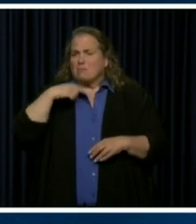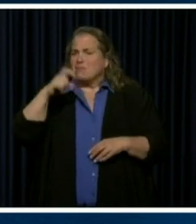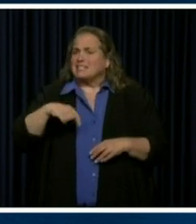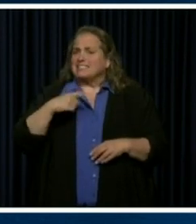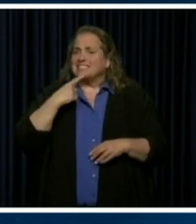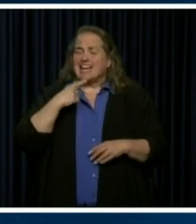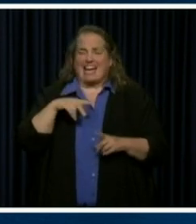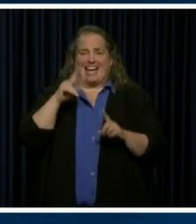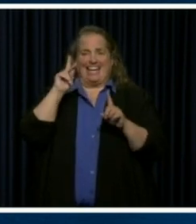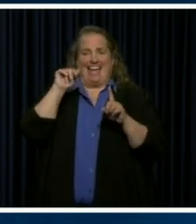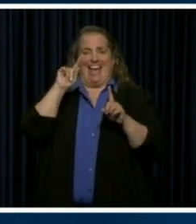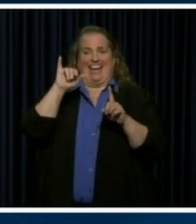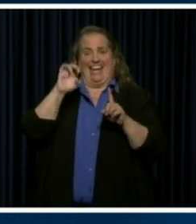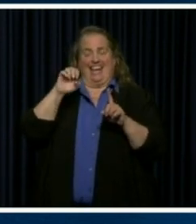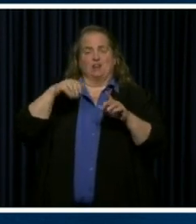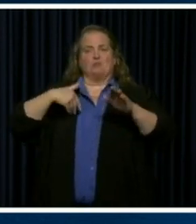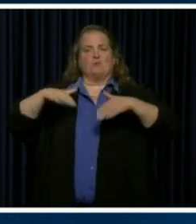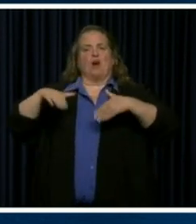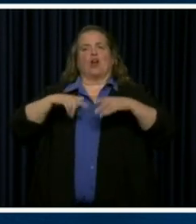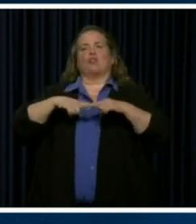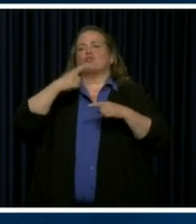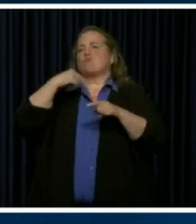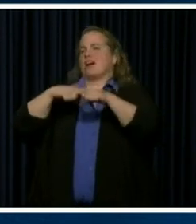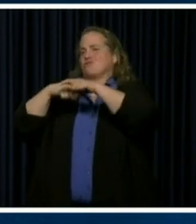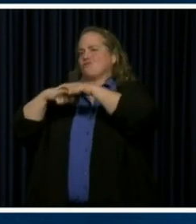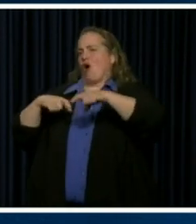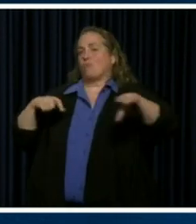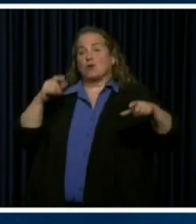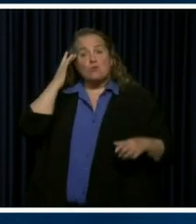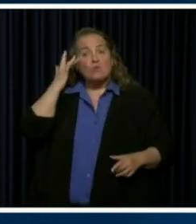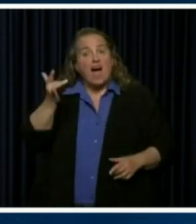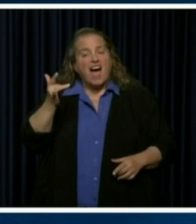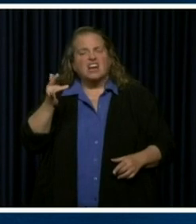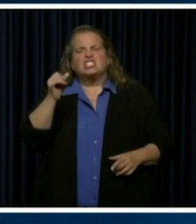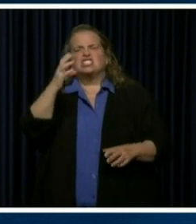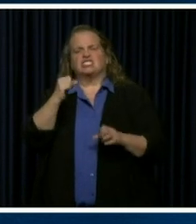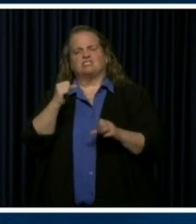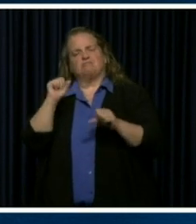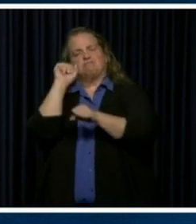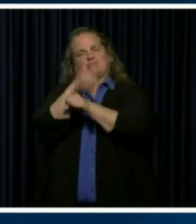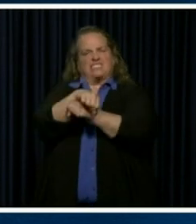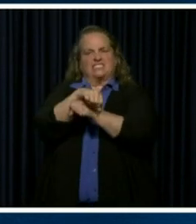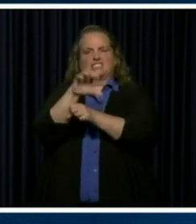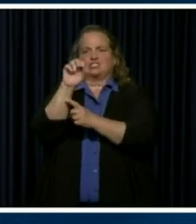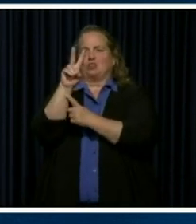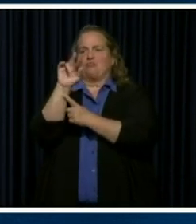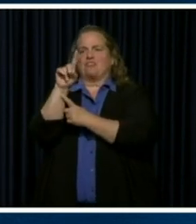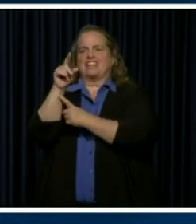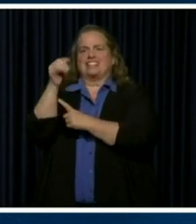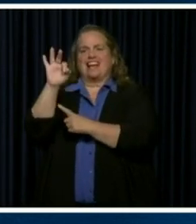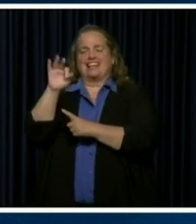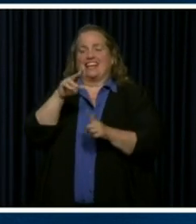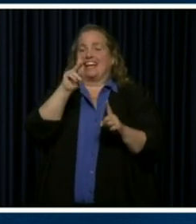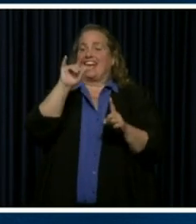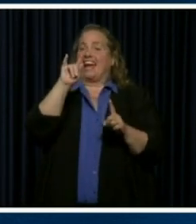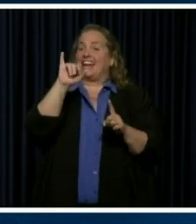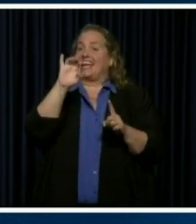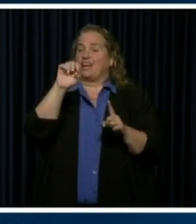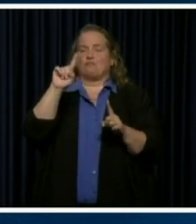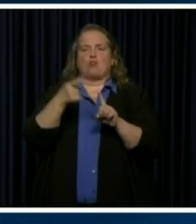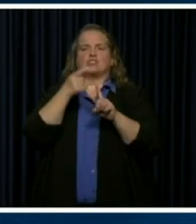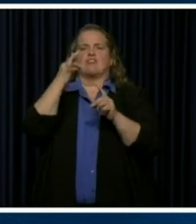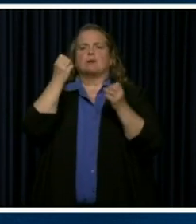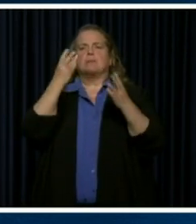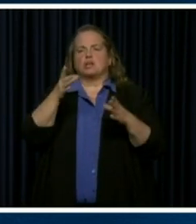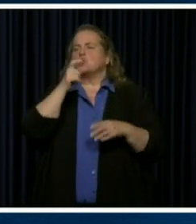Hayden got to take a stroll down the red carpet. Why? Because she conquered COVID-19. Yeah. Katie is the first of many residents who will